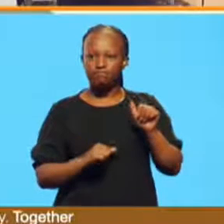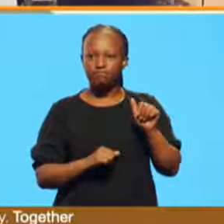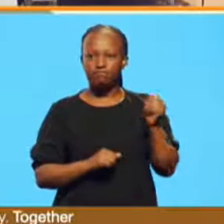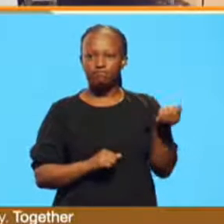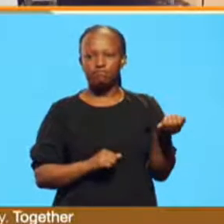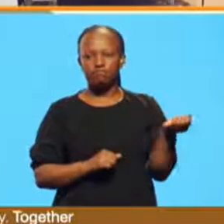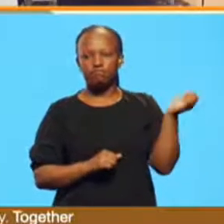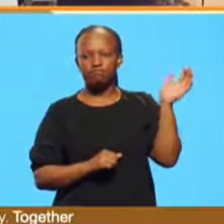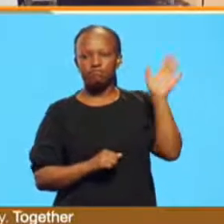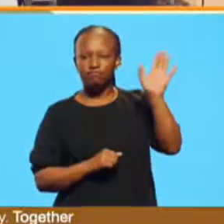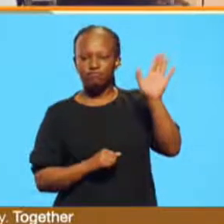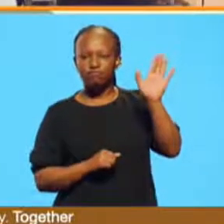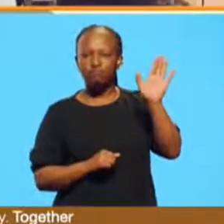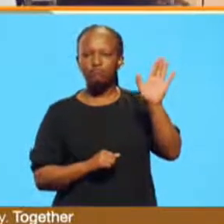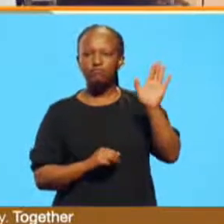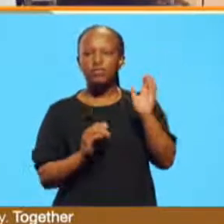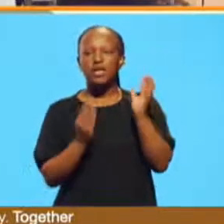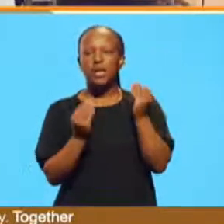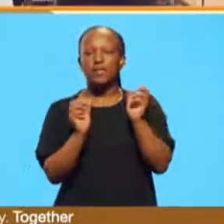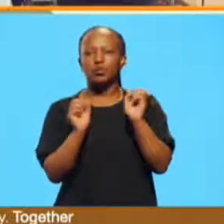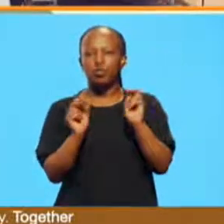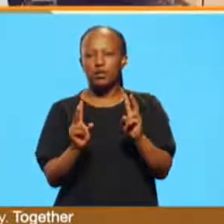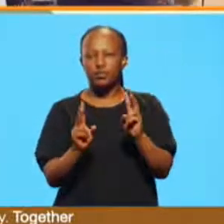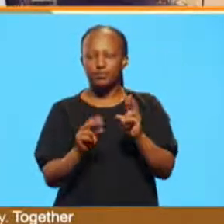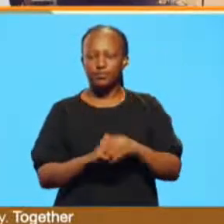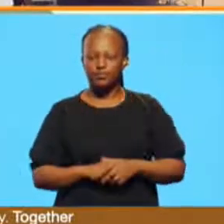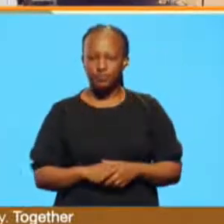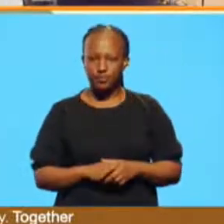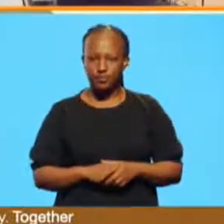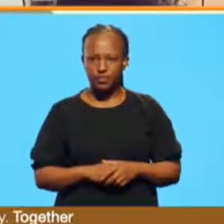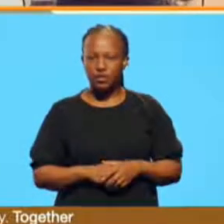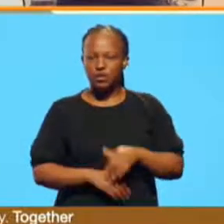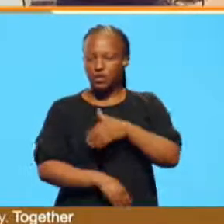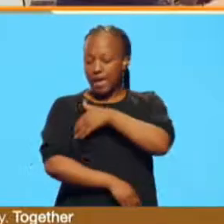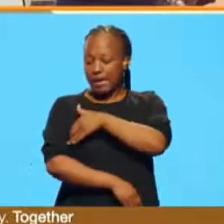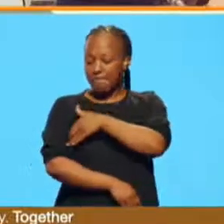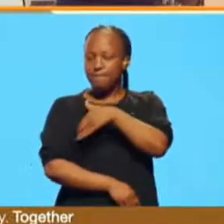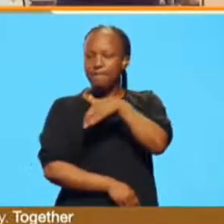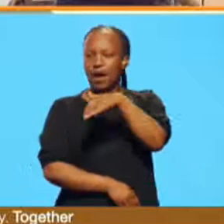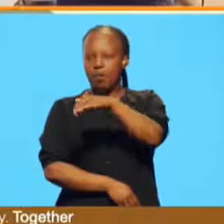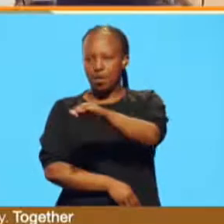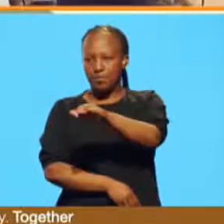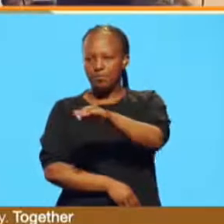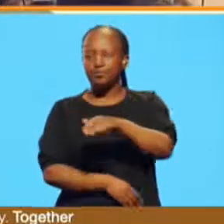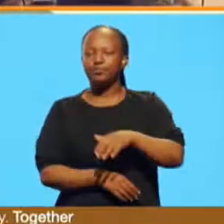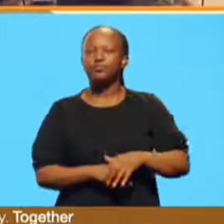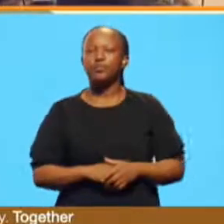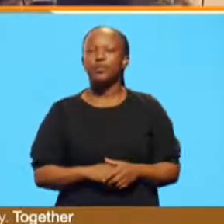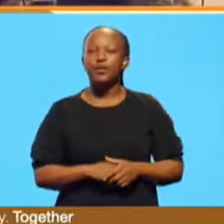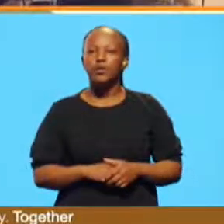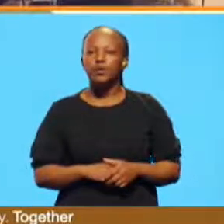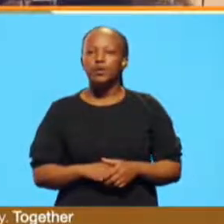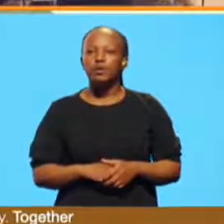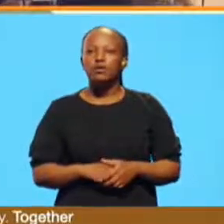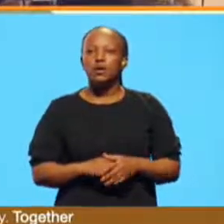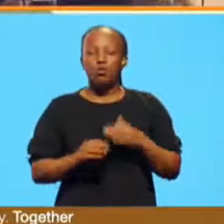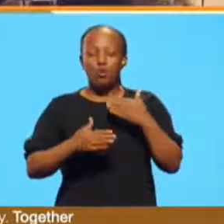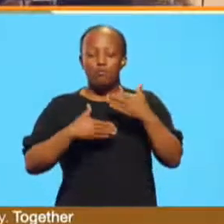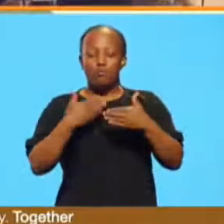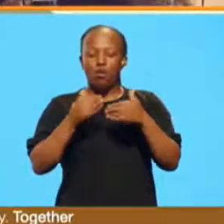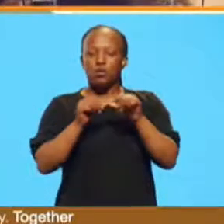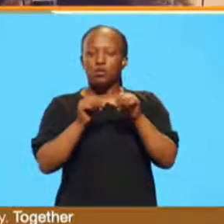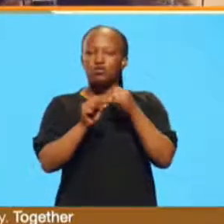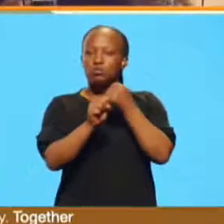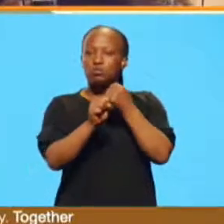You can go to slide 12, empowerment. It can be conceptualized as an emancipation process in which the disadvantaged